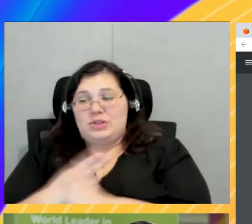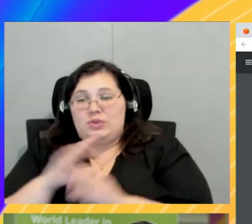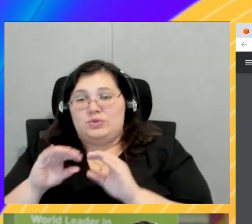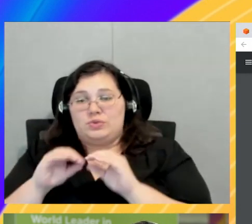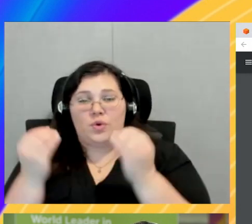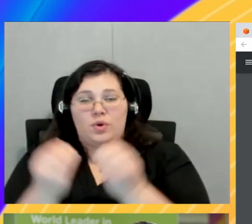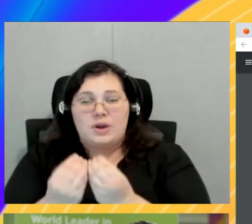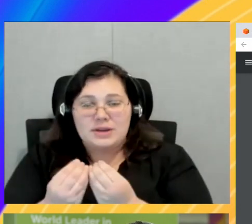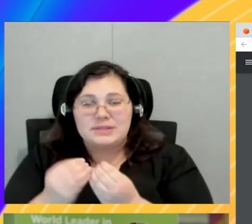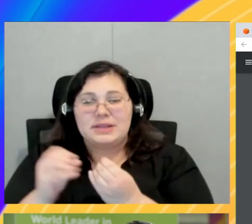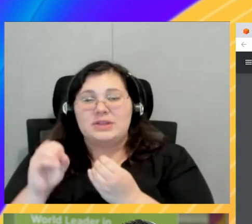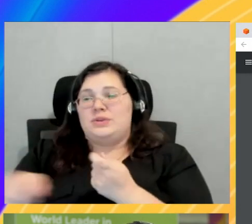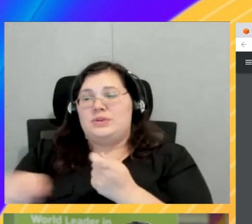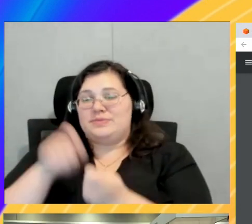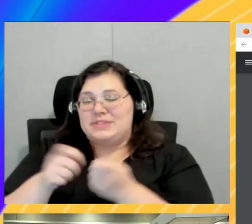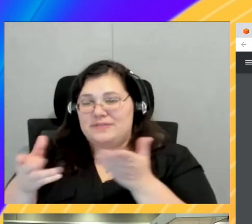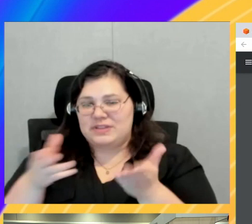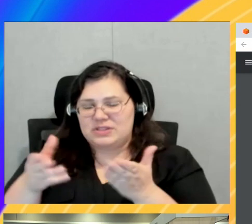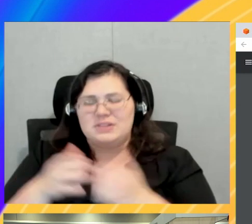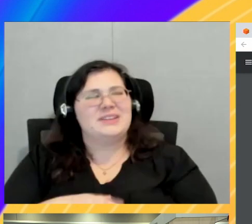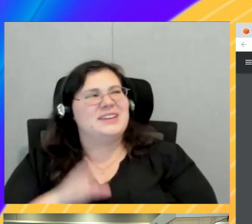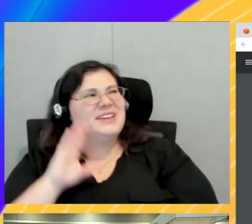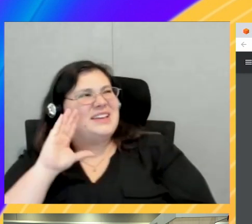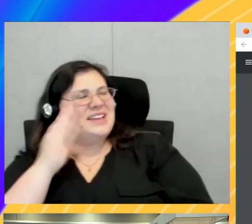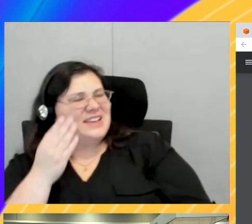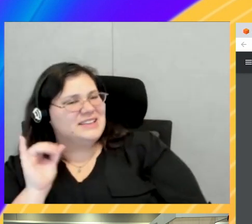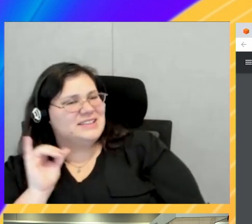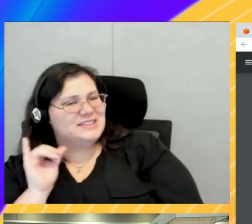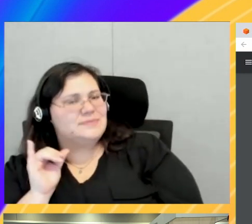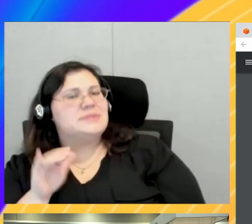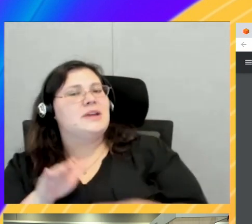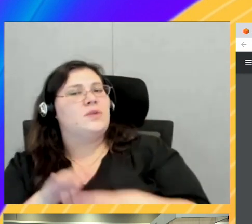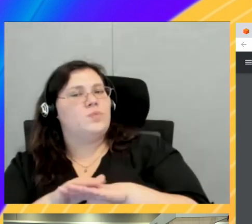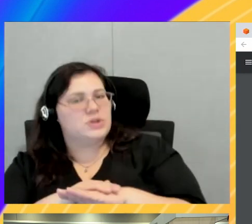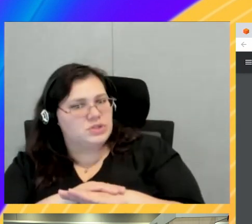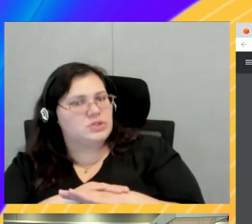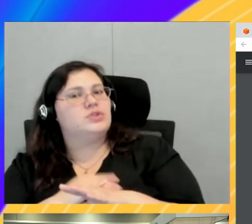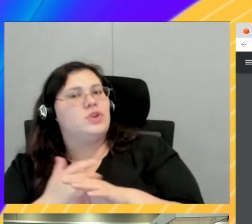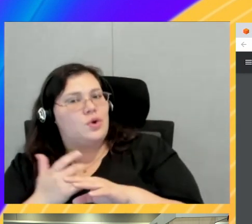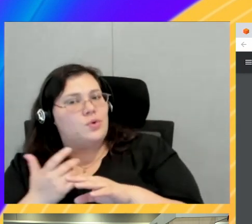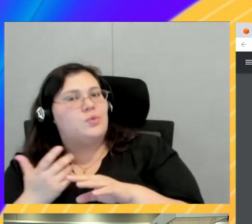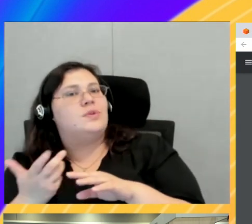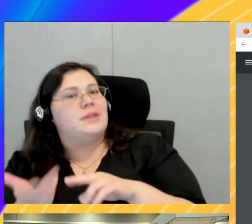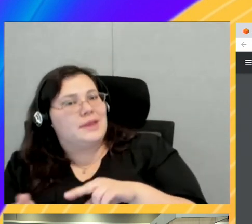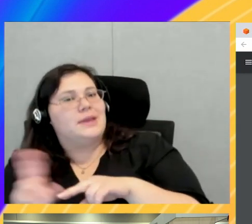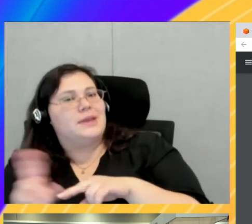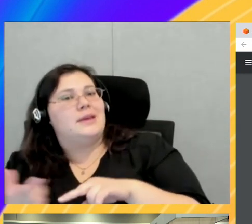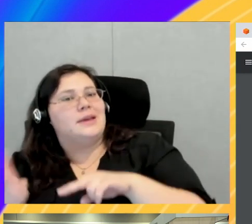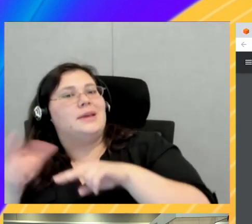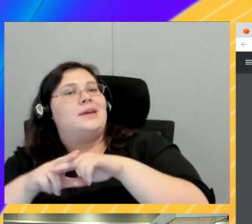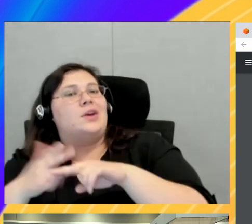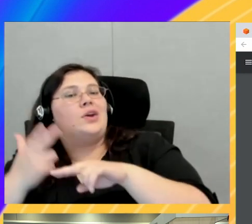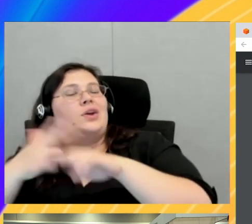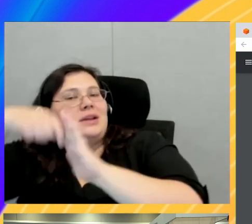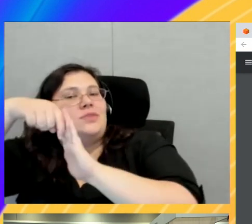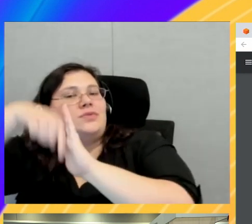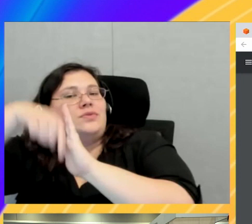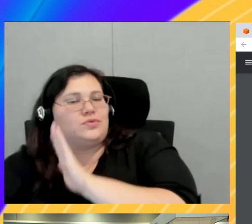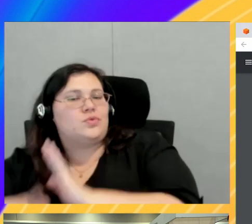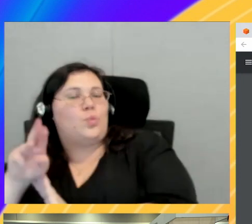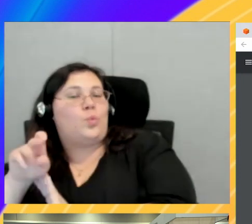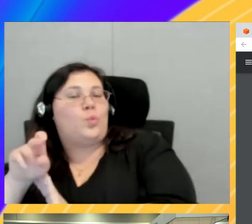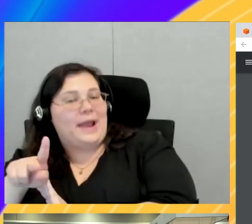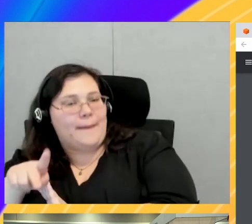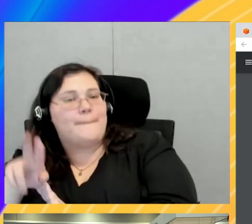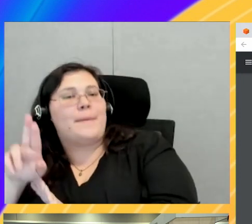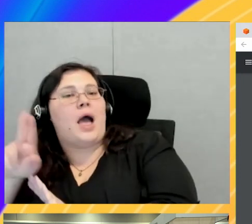services. It seems like we're slowly ramping up. Exactly. To get to where... I see what you did there. Yeah. It's a ramp-up guide. Exactly. Because